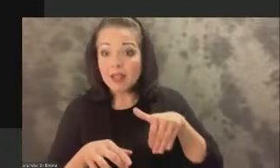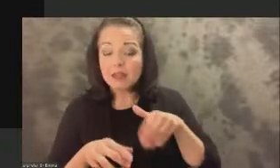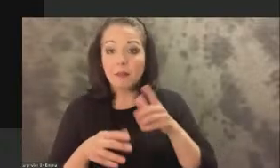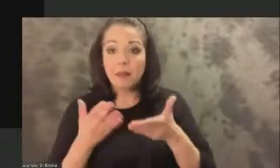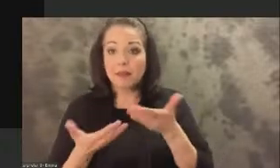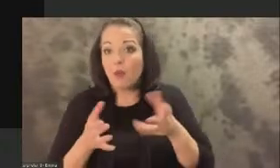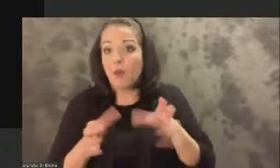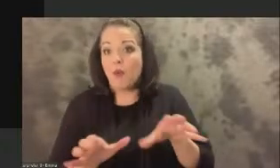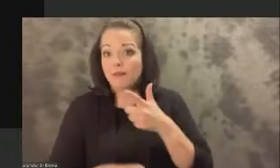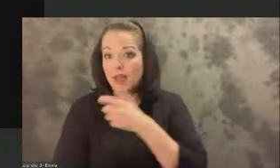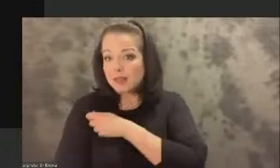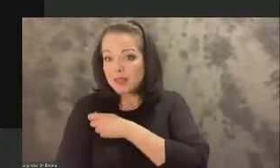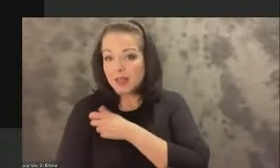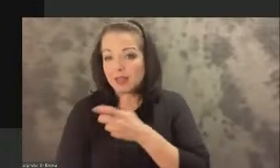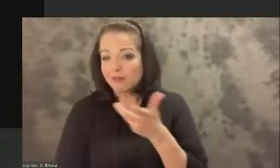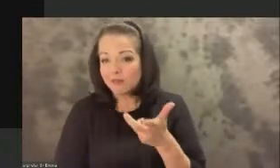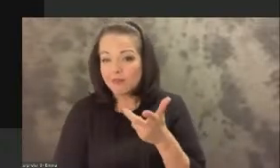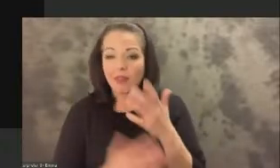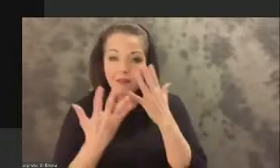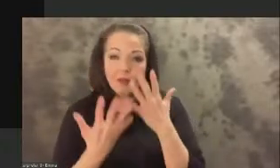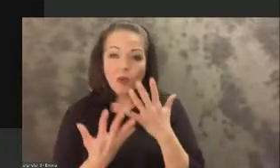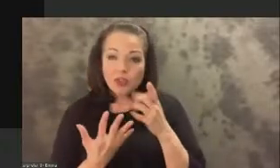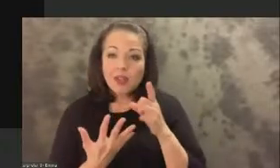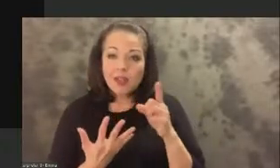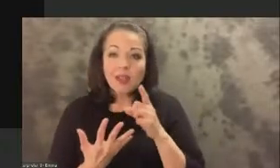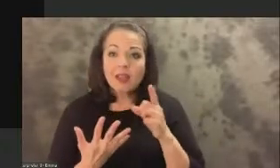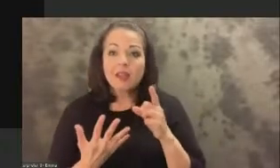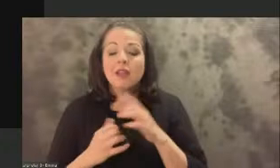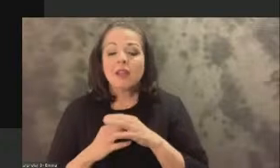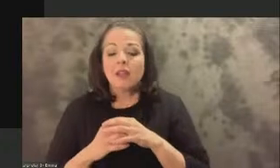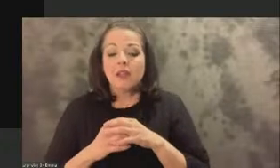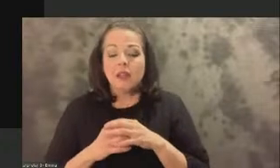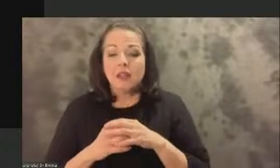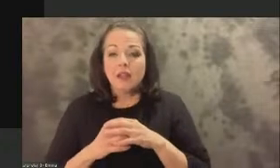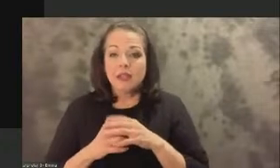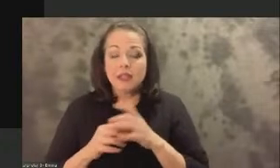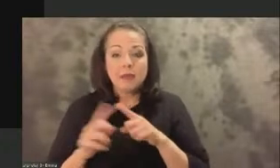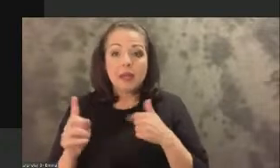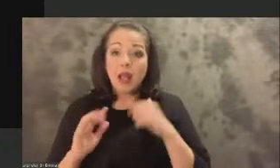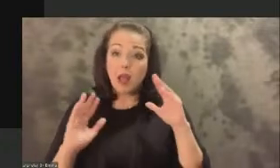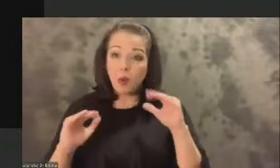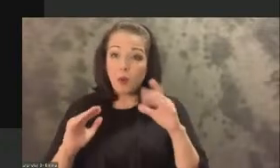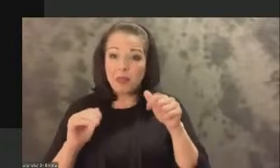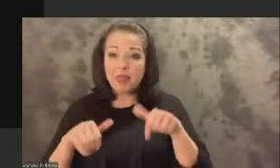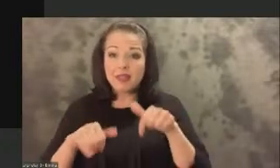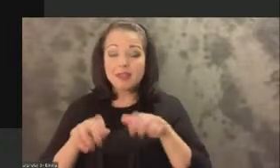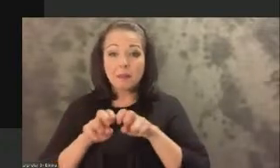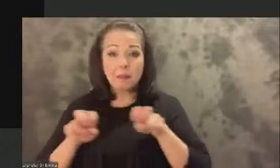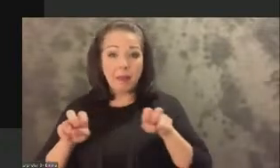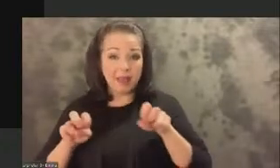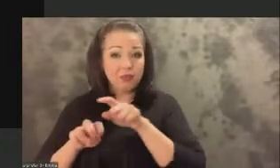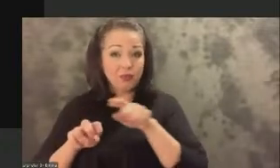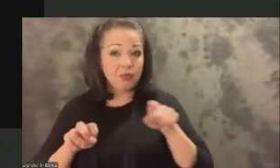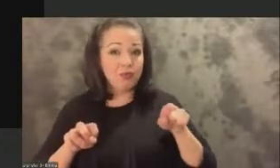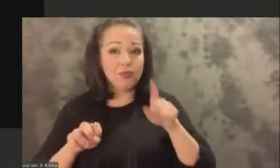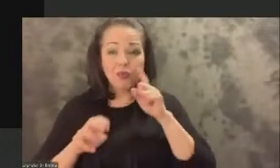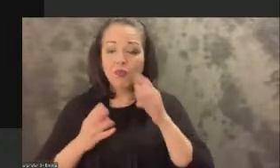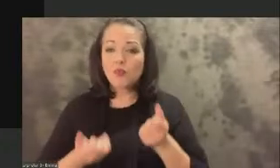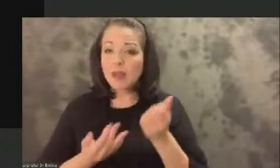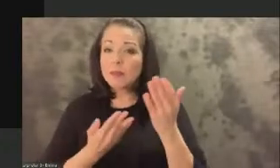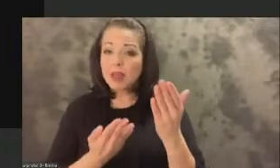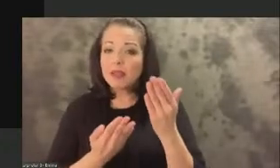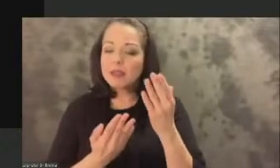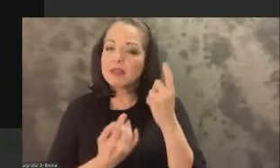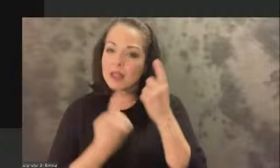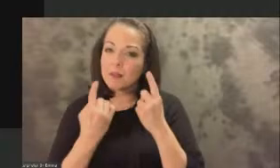get vaccinated, unfortunately. But I just would hope that this panel really recommends to consider